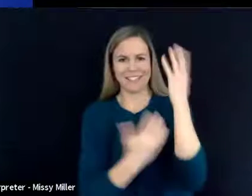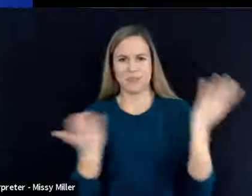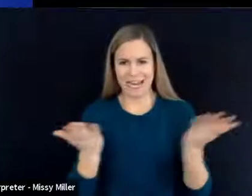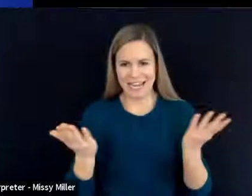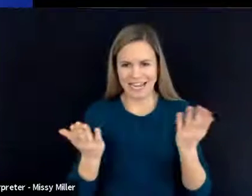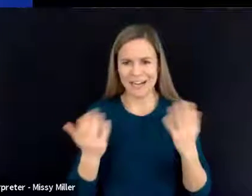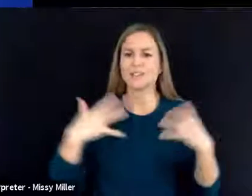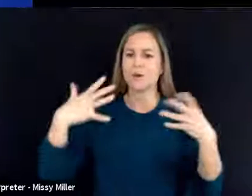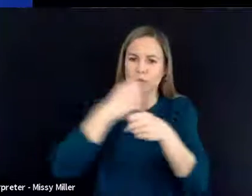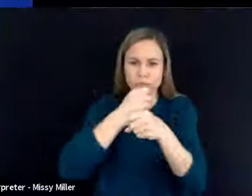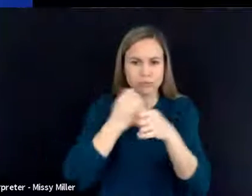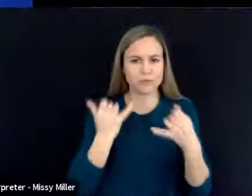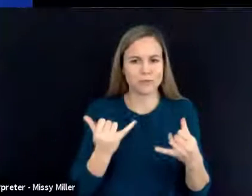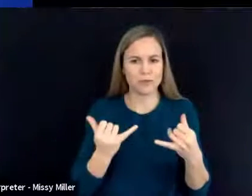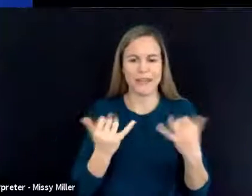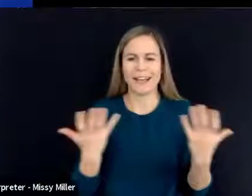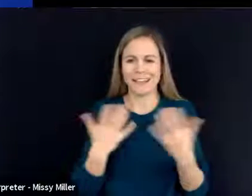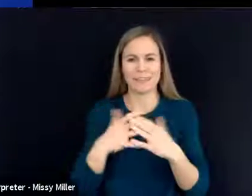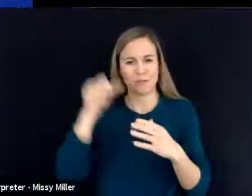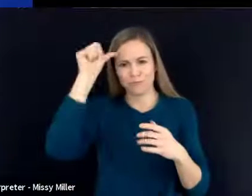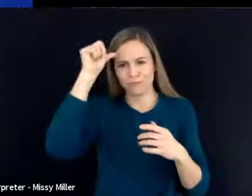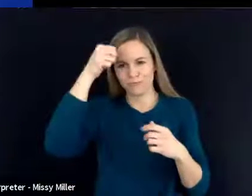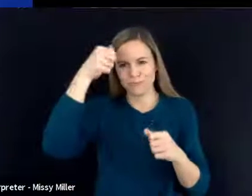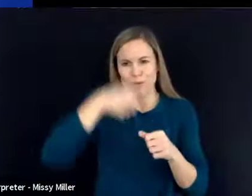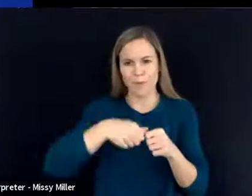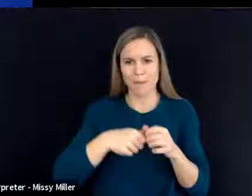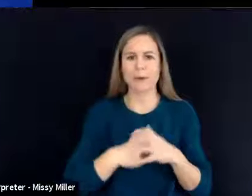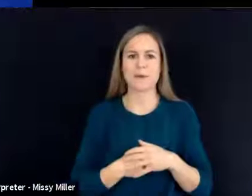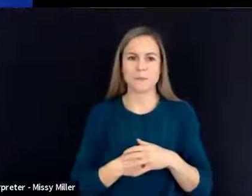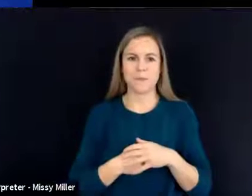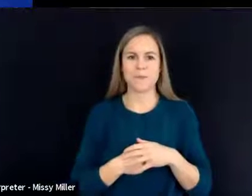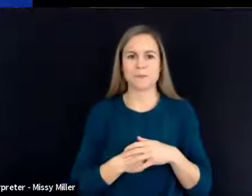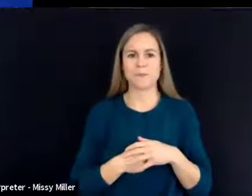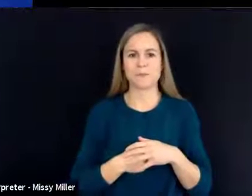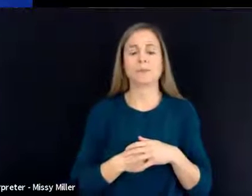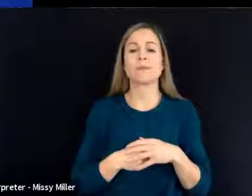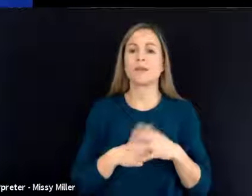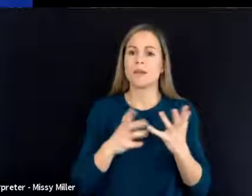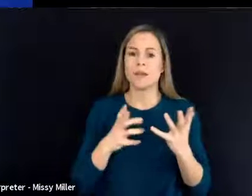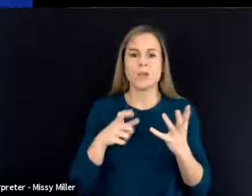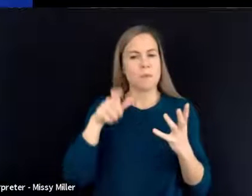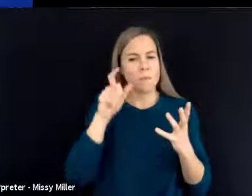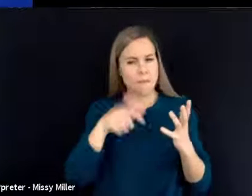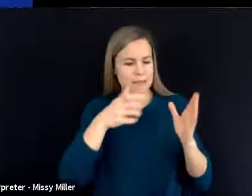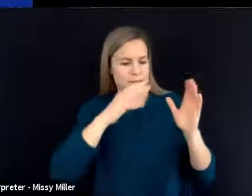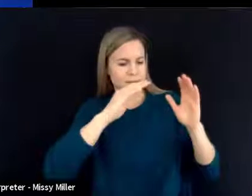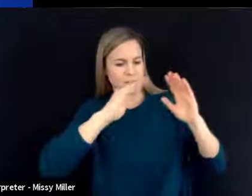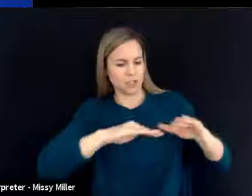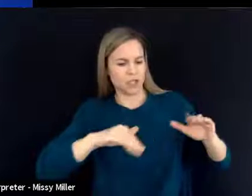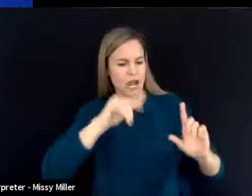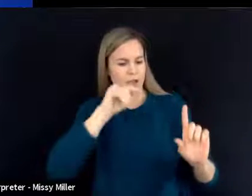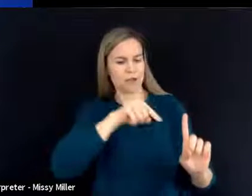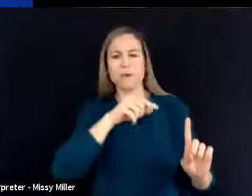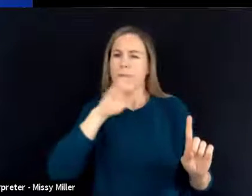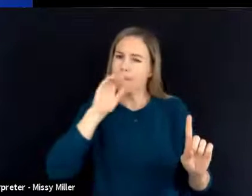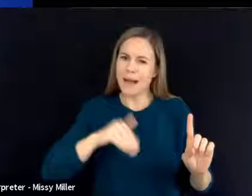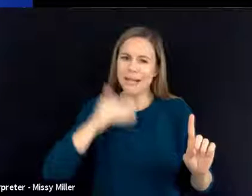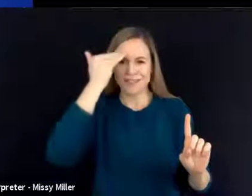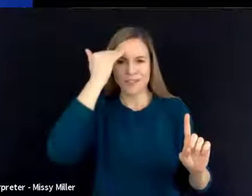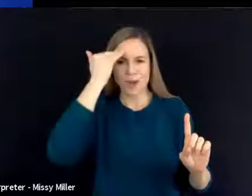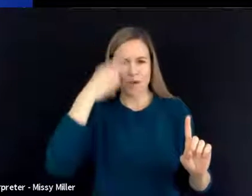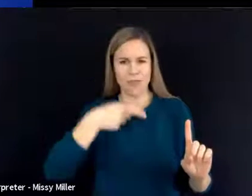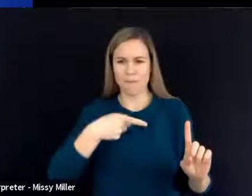guys will walk away with today. You really need to know your learner, period, end of story. And knowing your